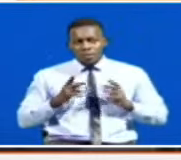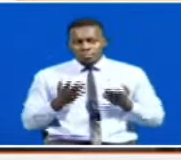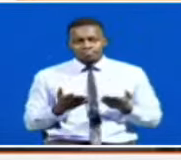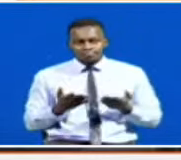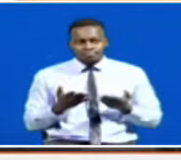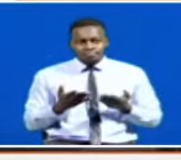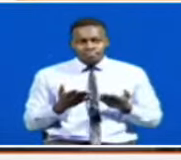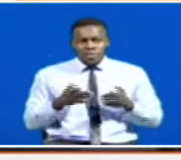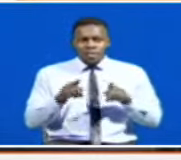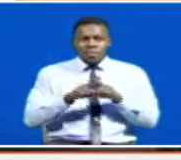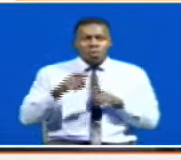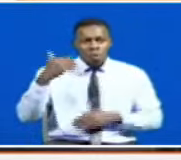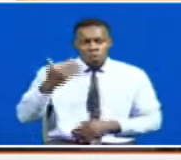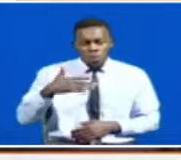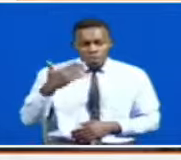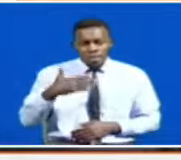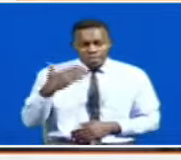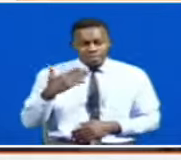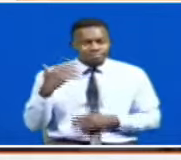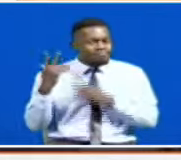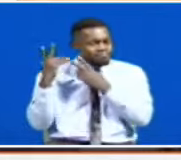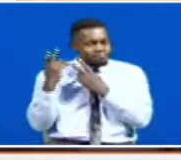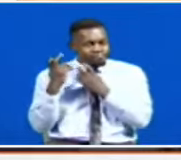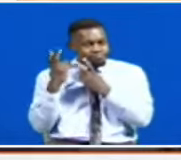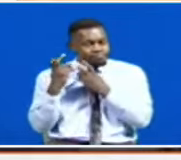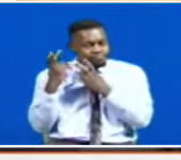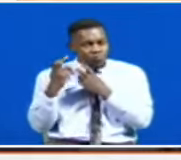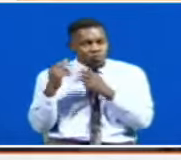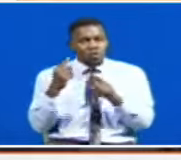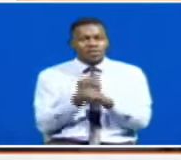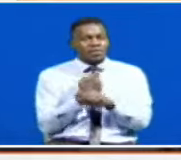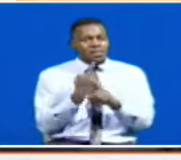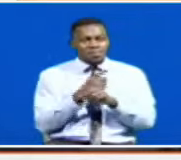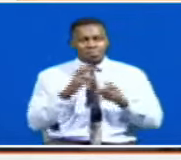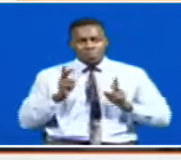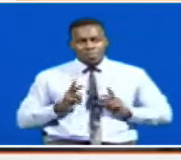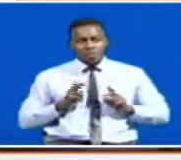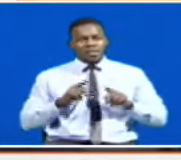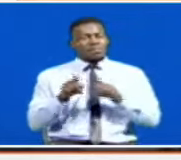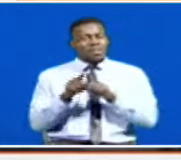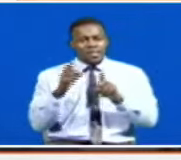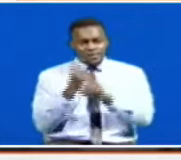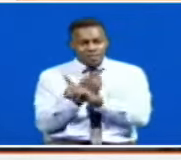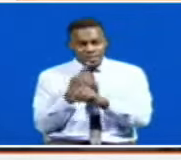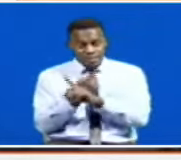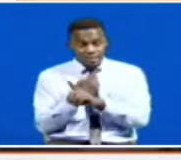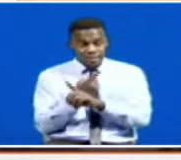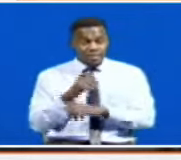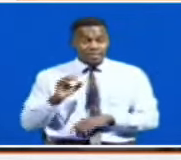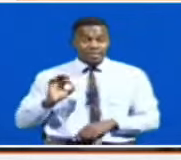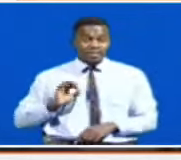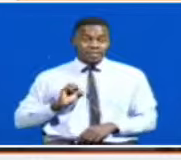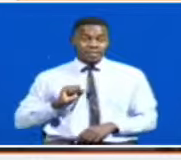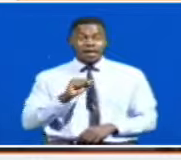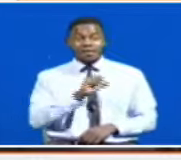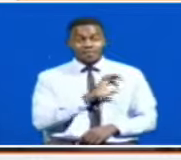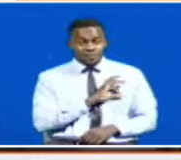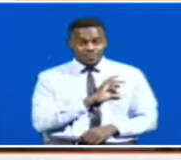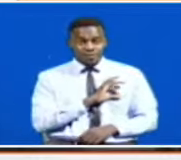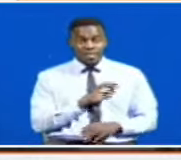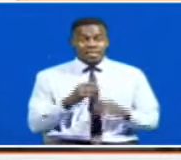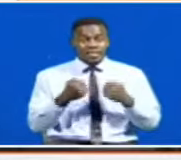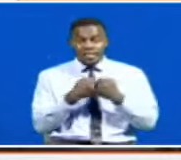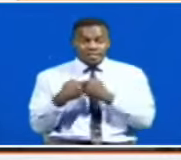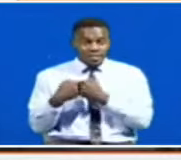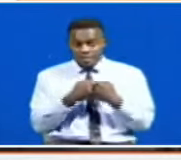She also listens to the many also challenges that staff members face.